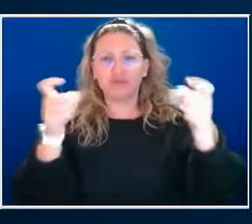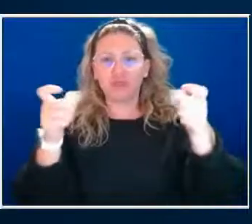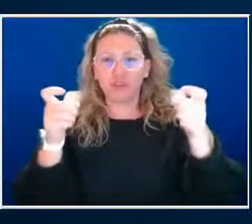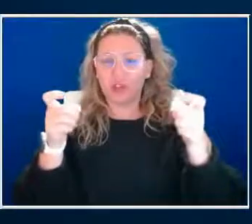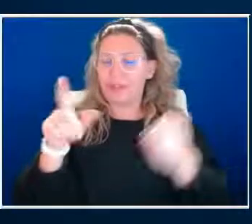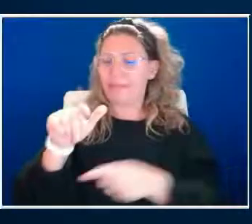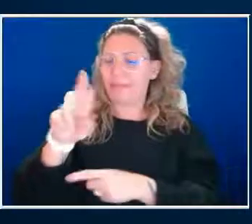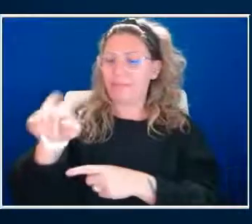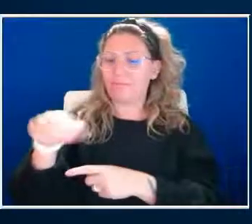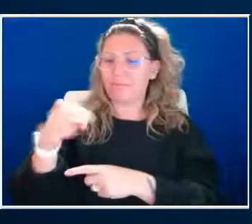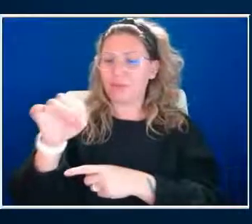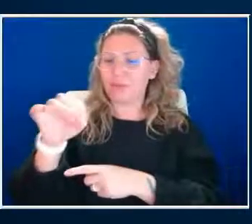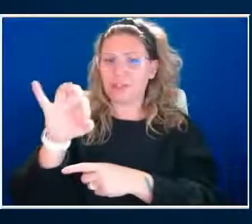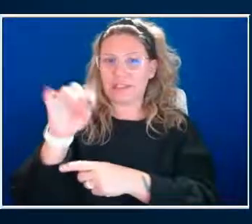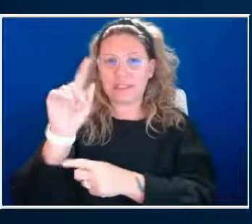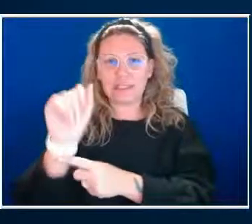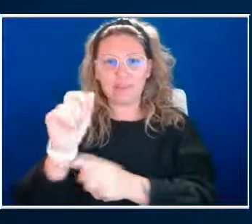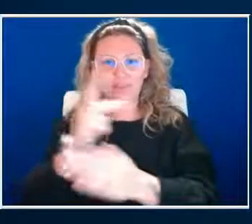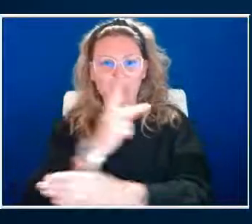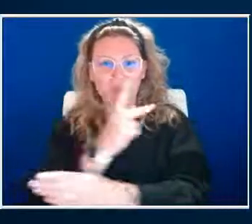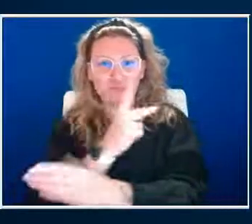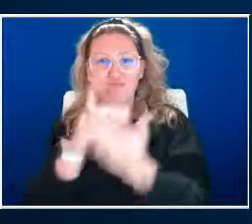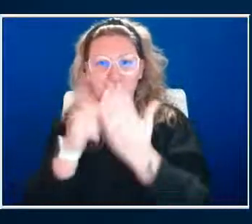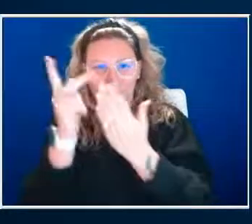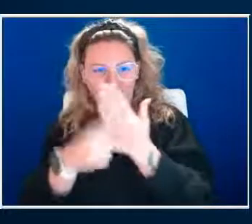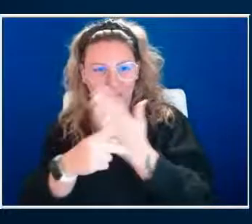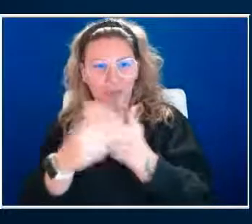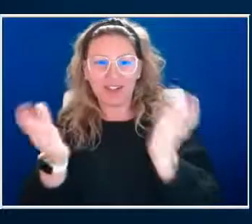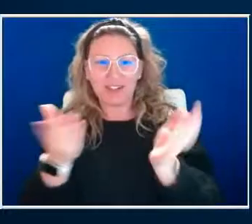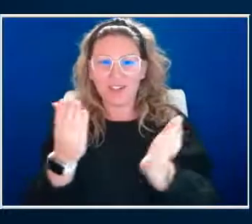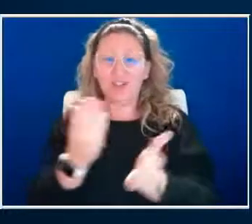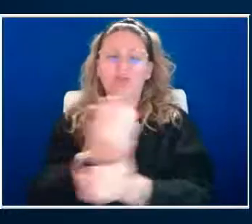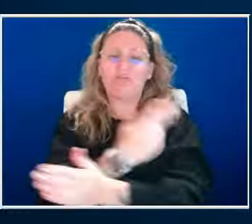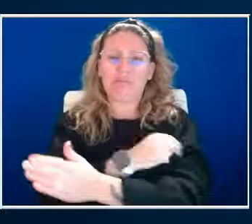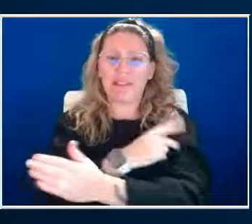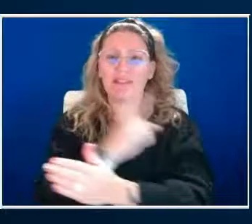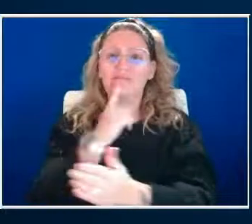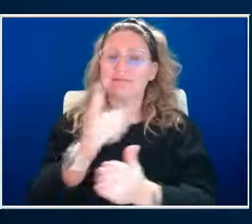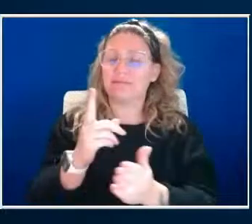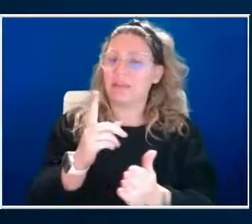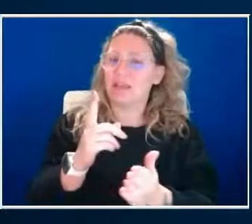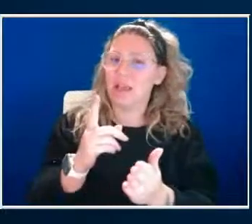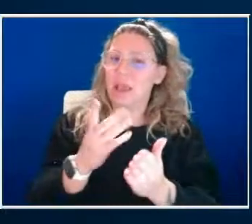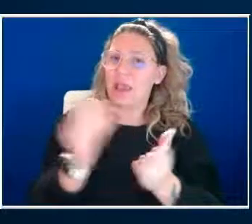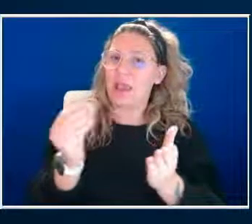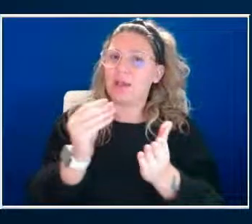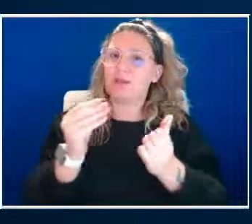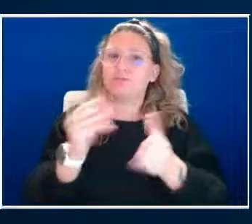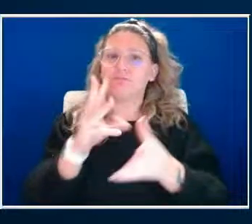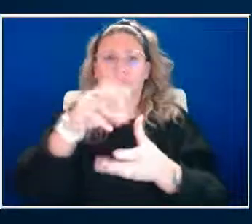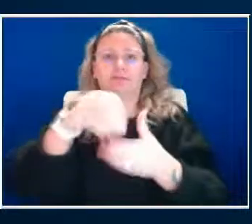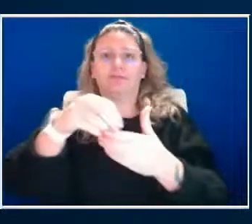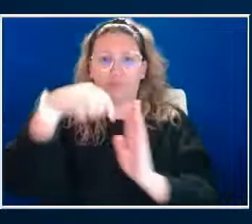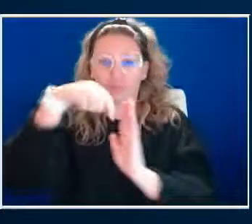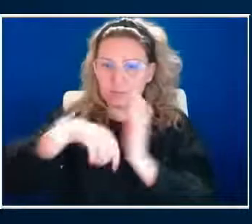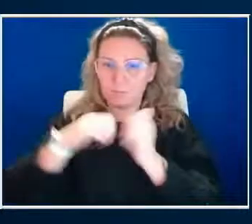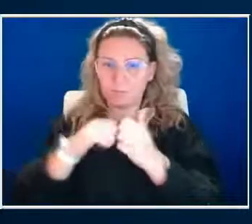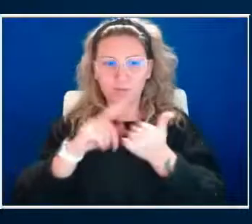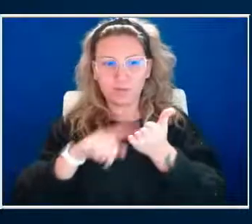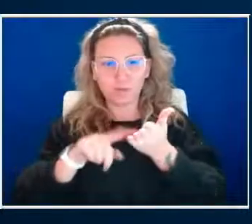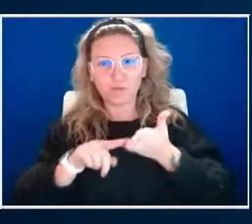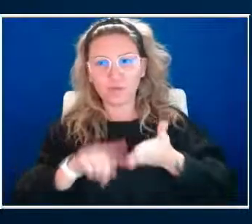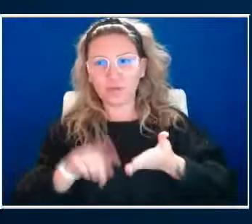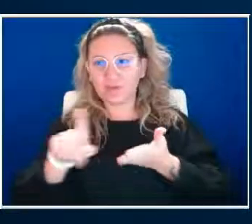Kansas Cancer Center, and is heavily involved in lymphedema research. So we're going to talk a little bit about that. She was